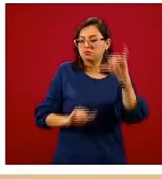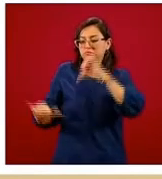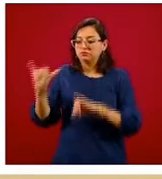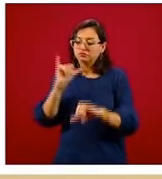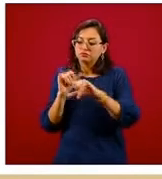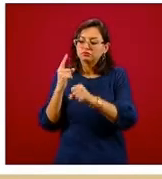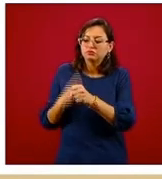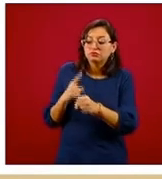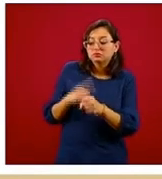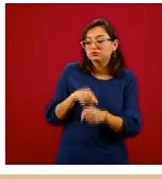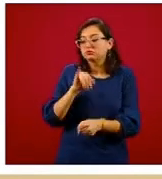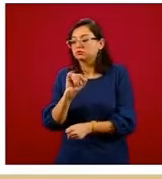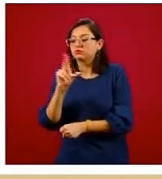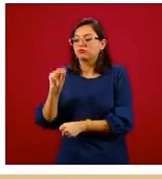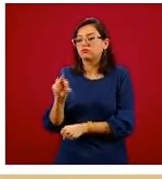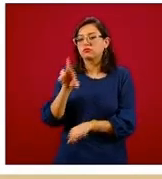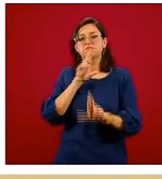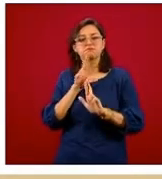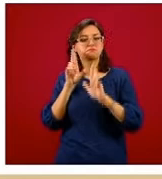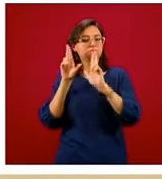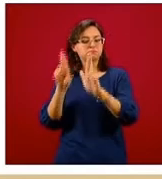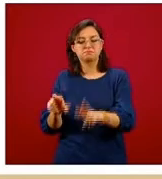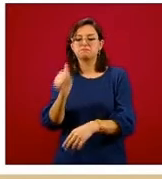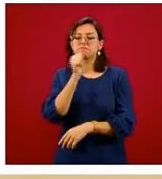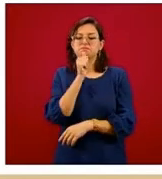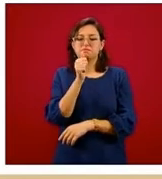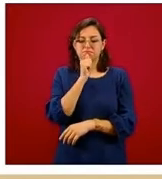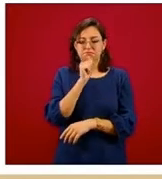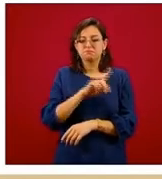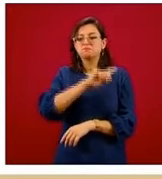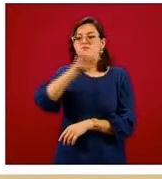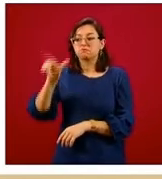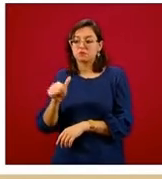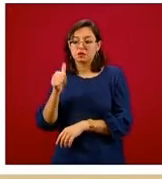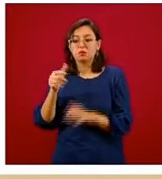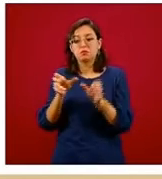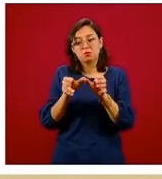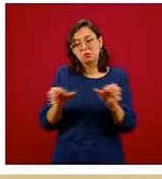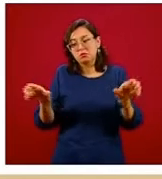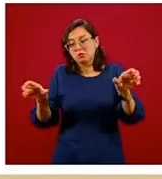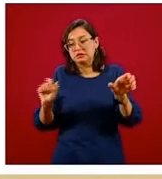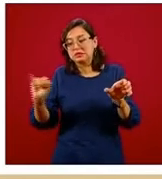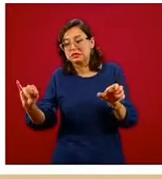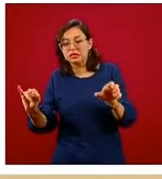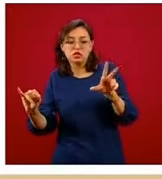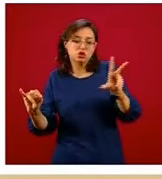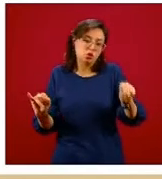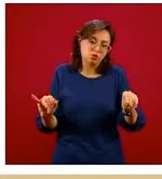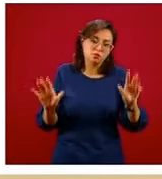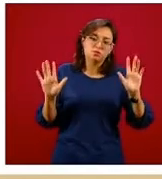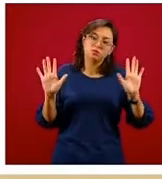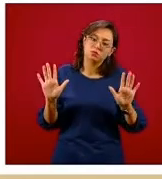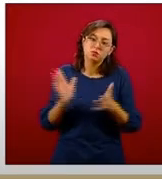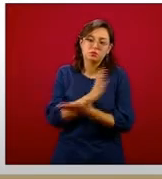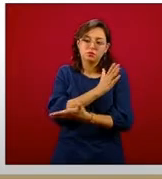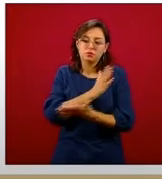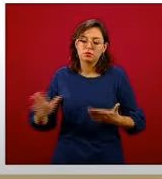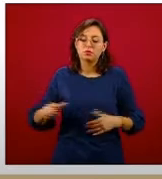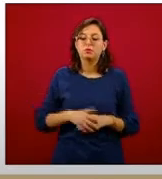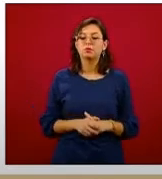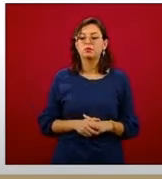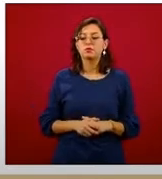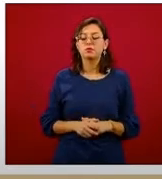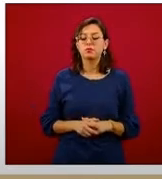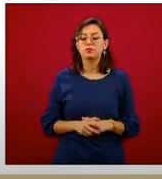see those people who are still awaiting for results, these dead individuals